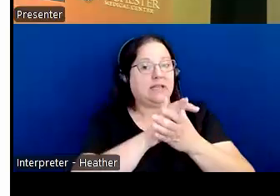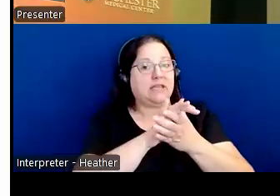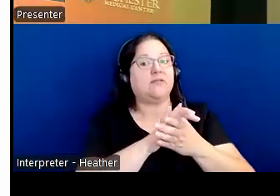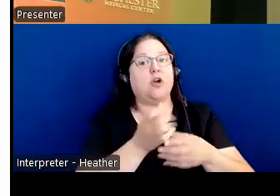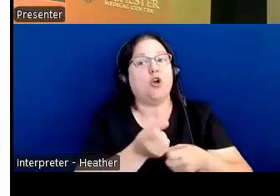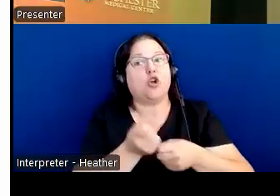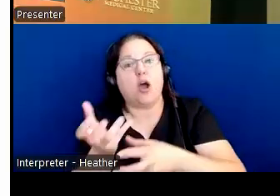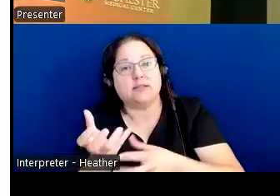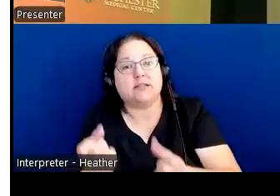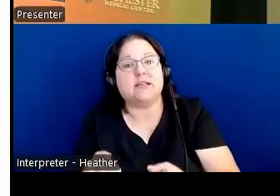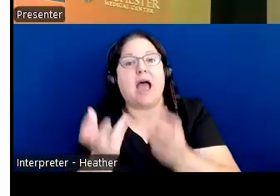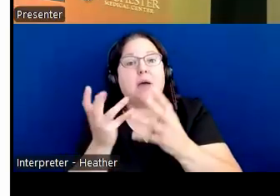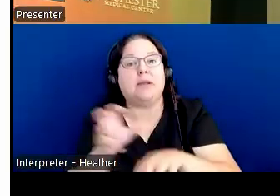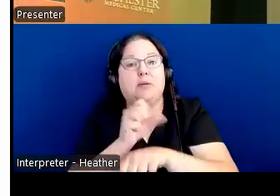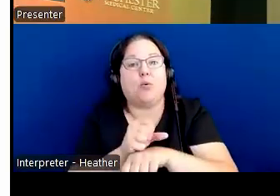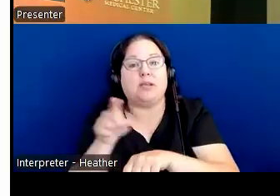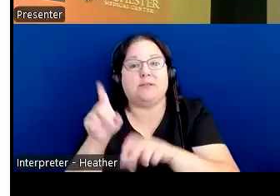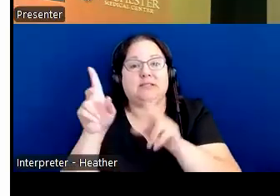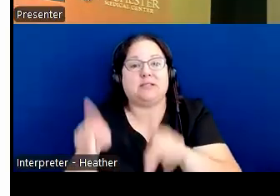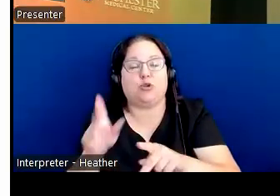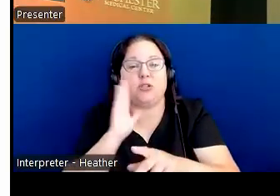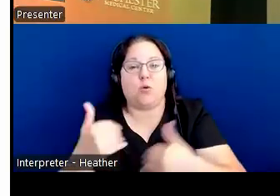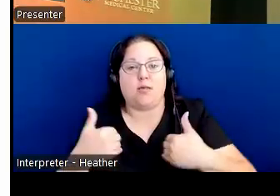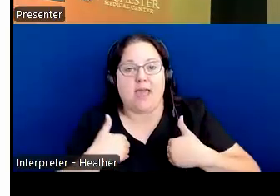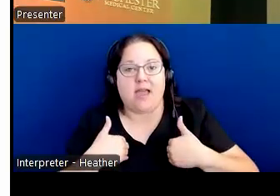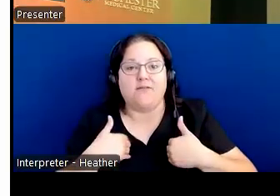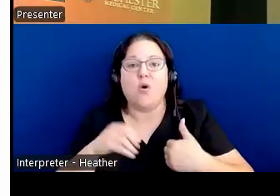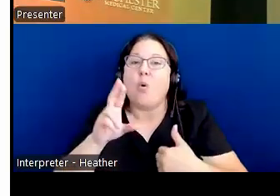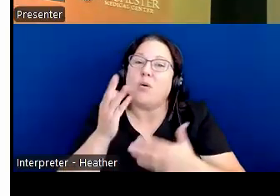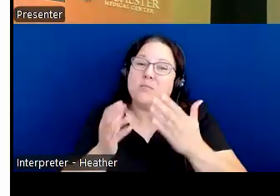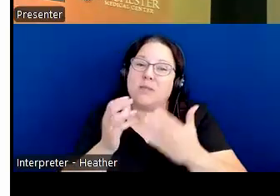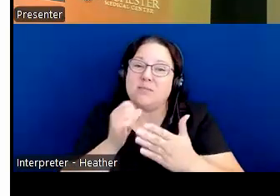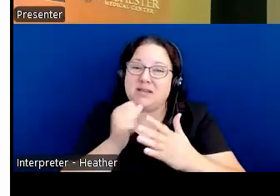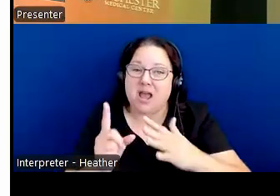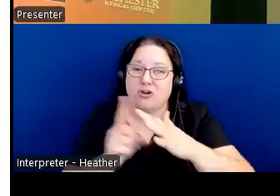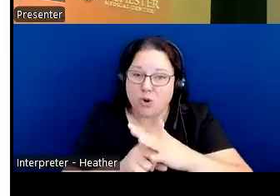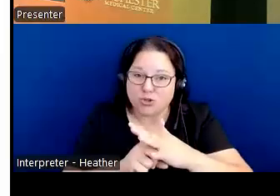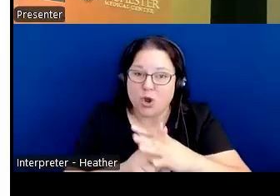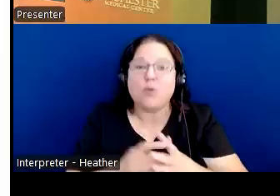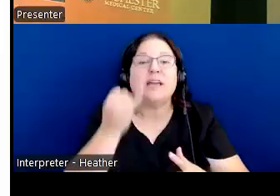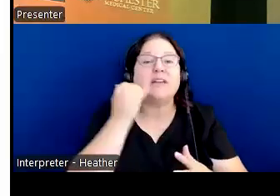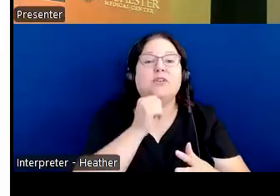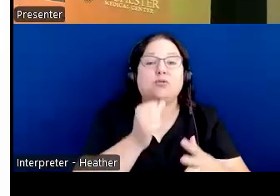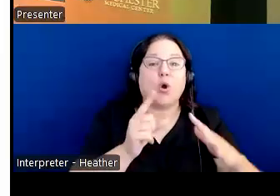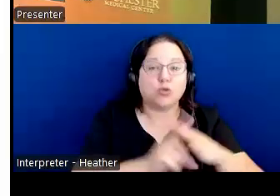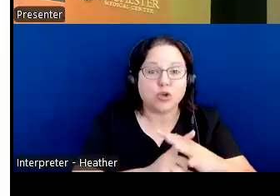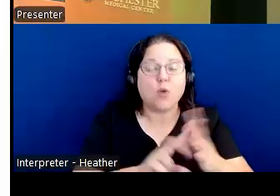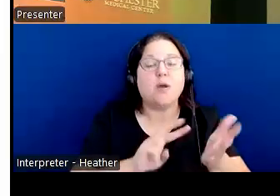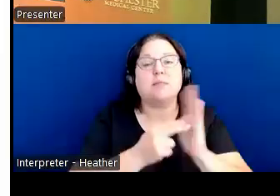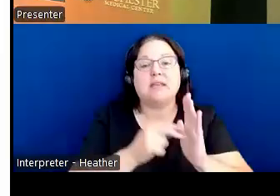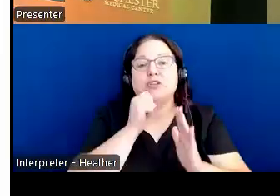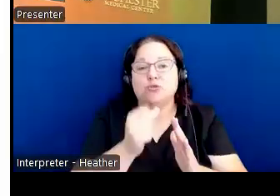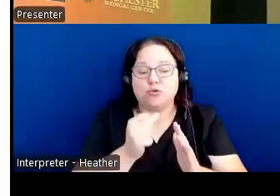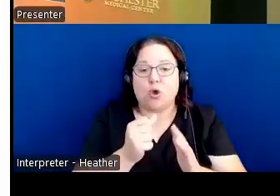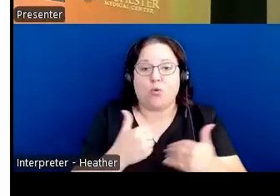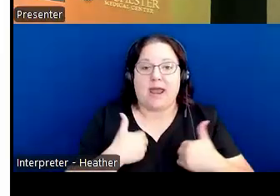will no-show to. Not showing up means they will not receive care. And as a result, we imagine they're more likely to use